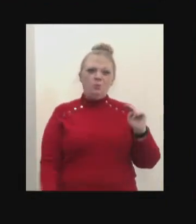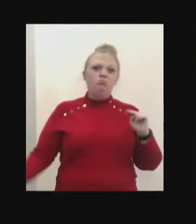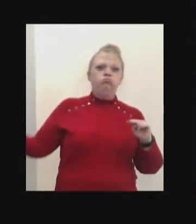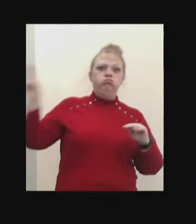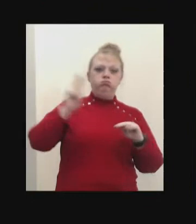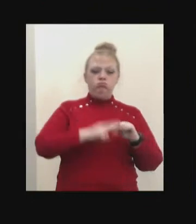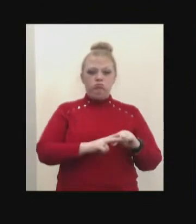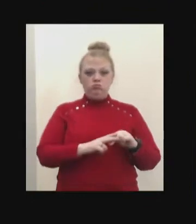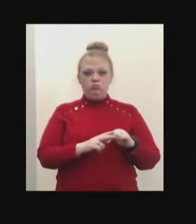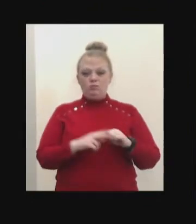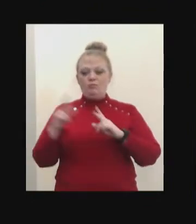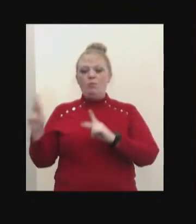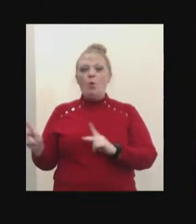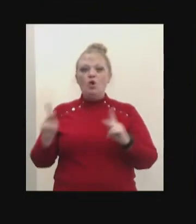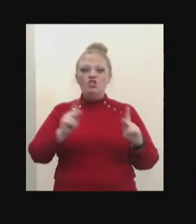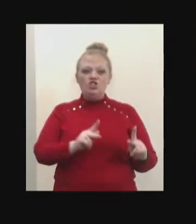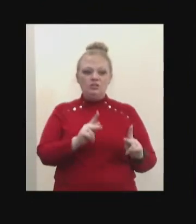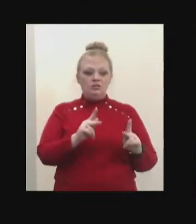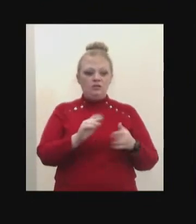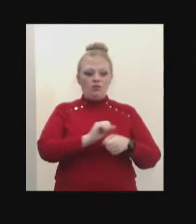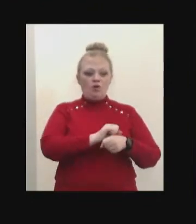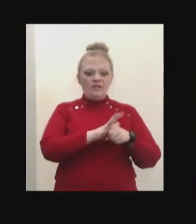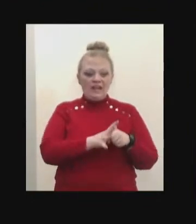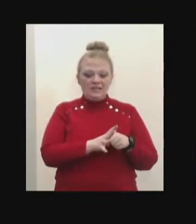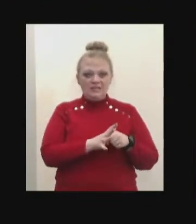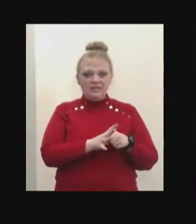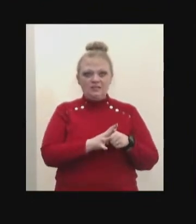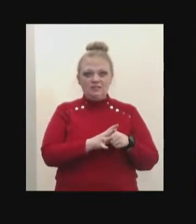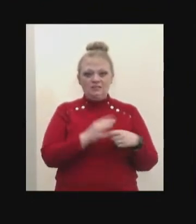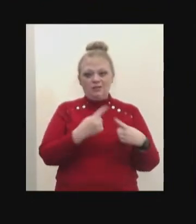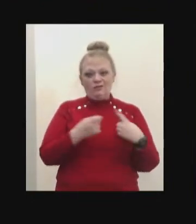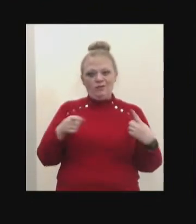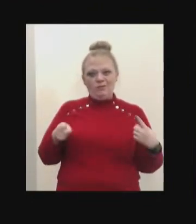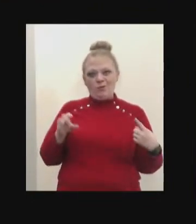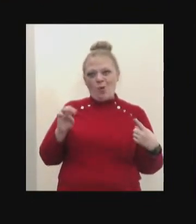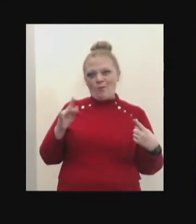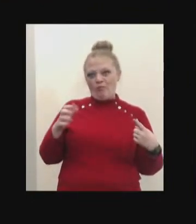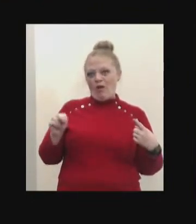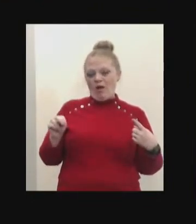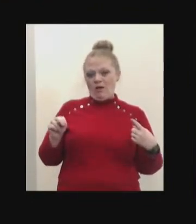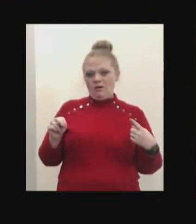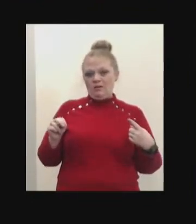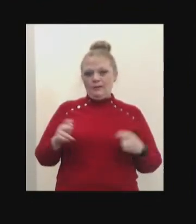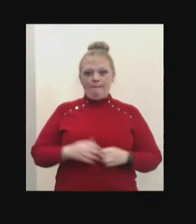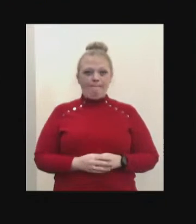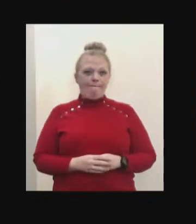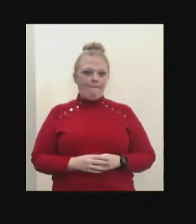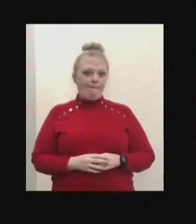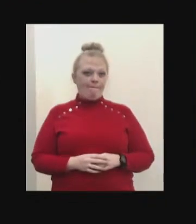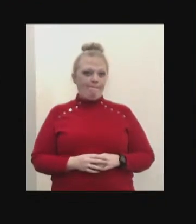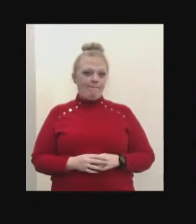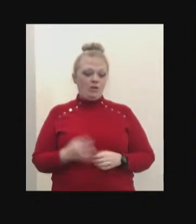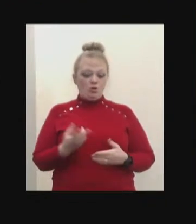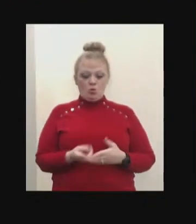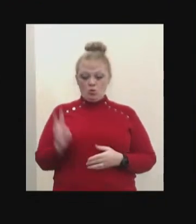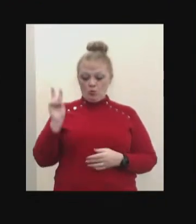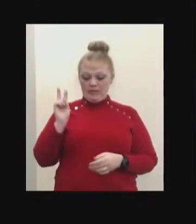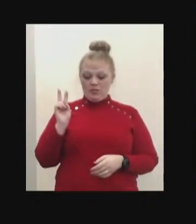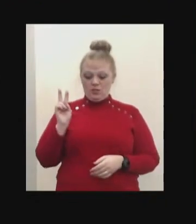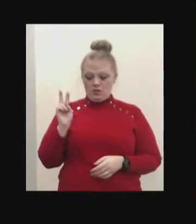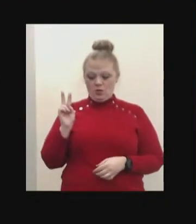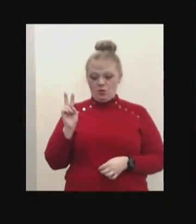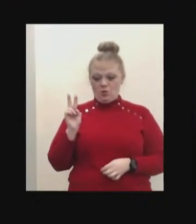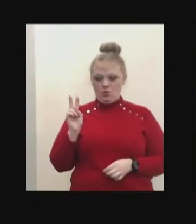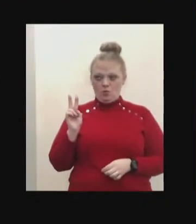of COVID-19 cases that have been attributed to Omicron. It went from just 2 weeks ago from a